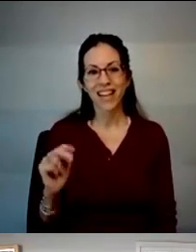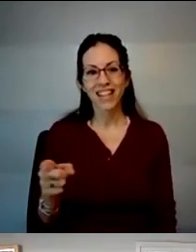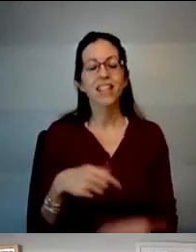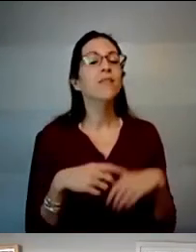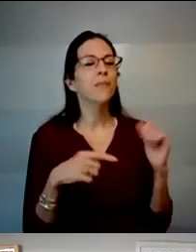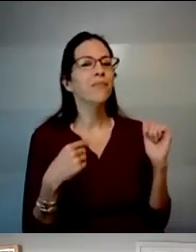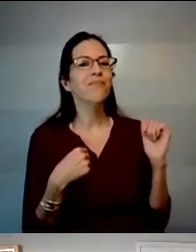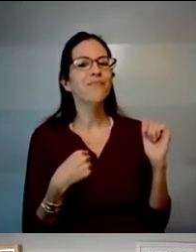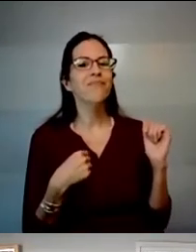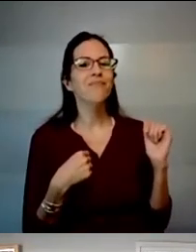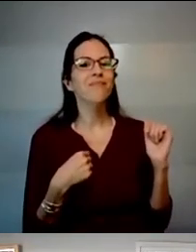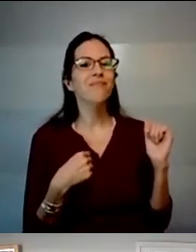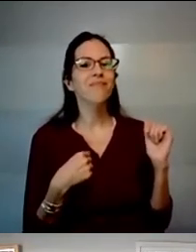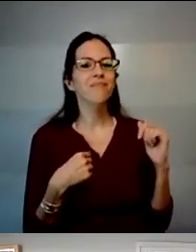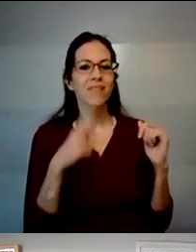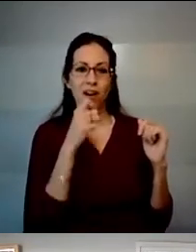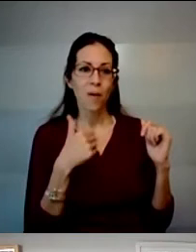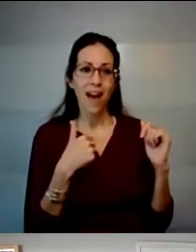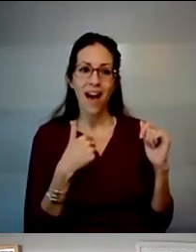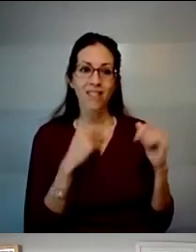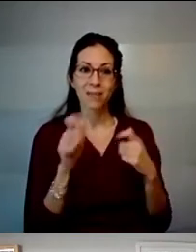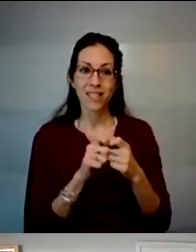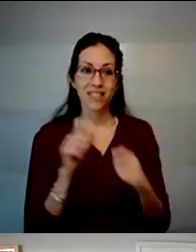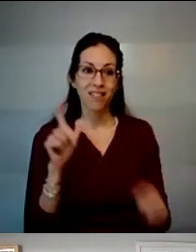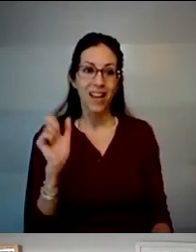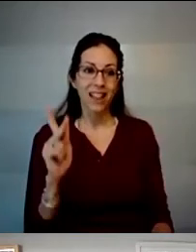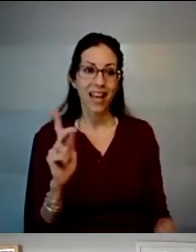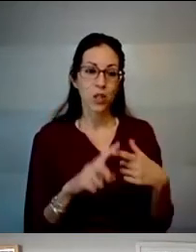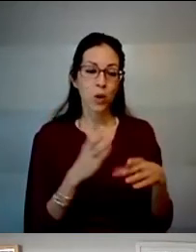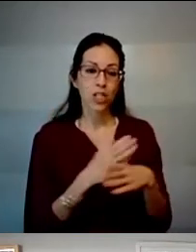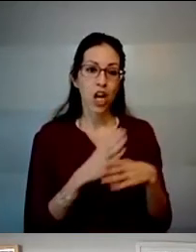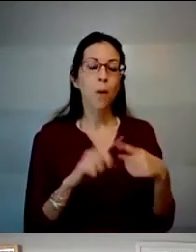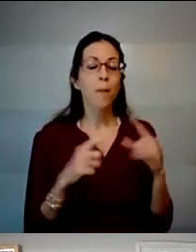mean, I don't have any links to share, but